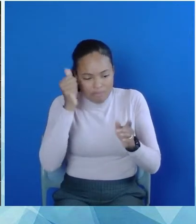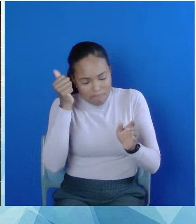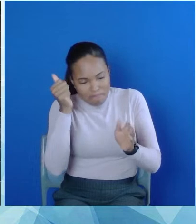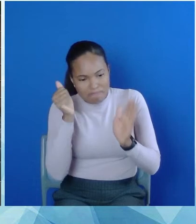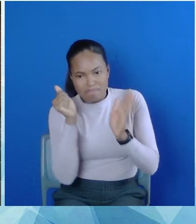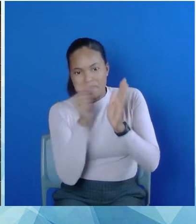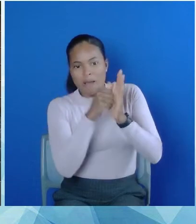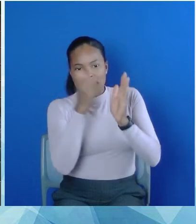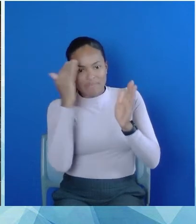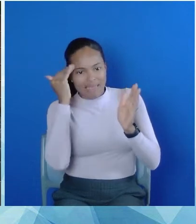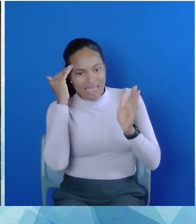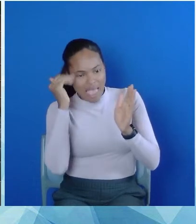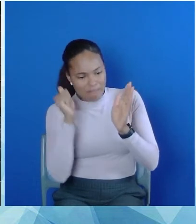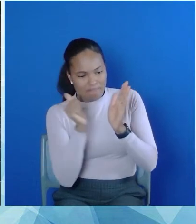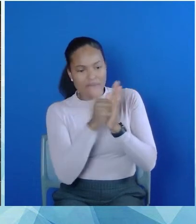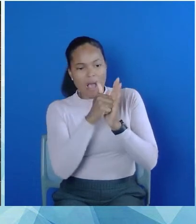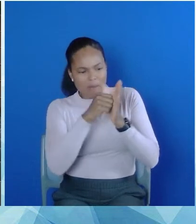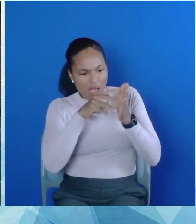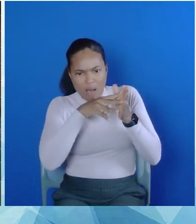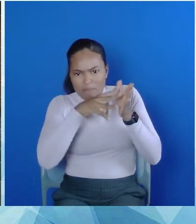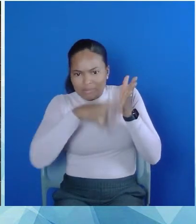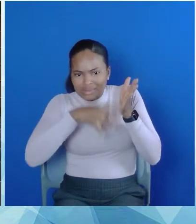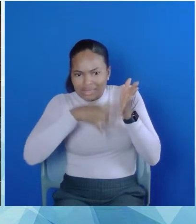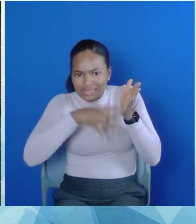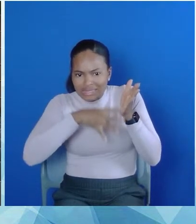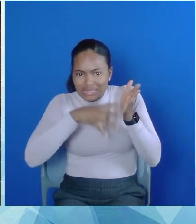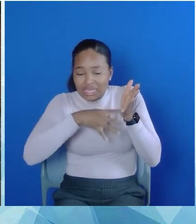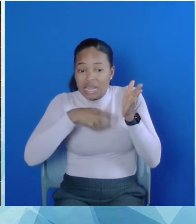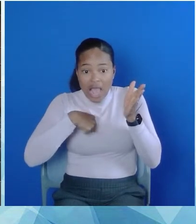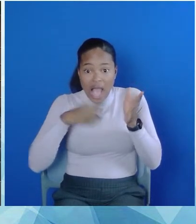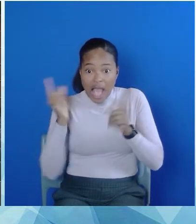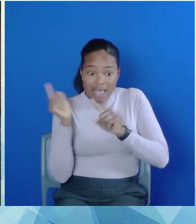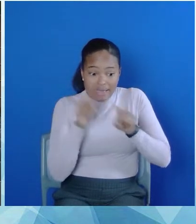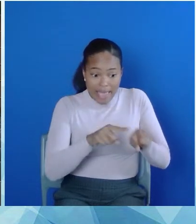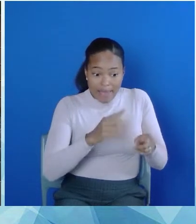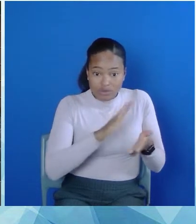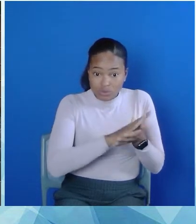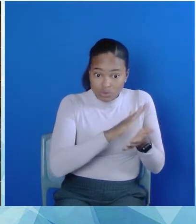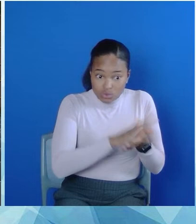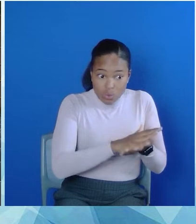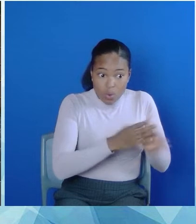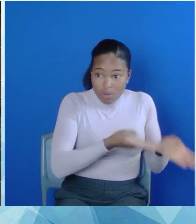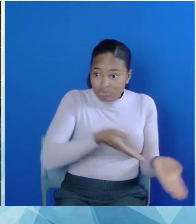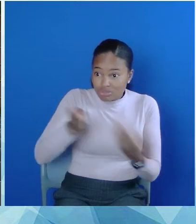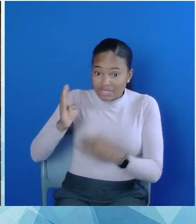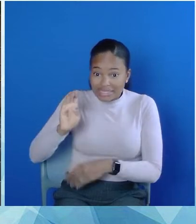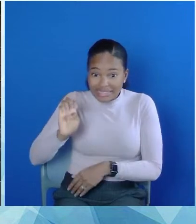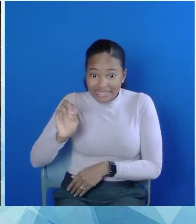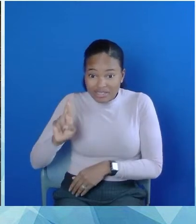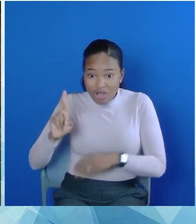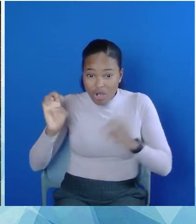the school, take her to the ER. She had to get 4 staples in her head.